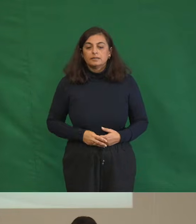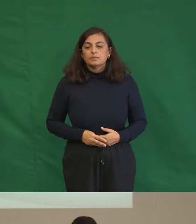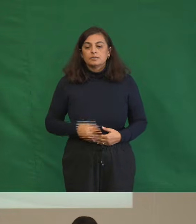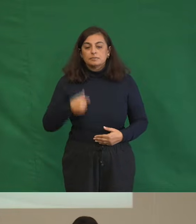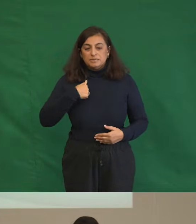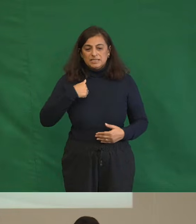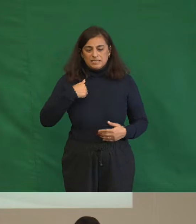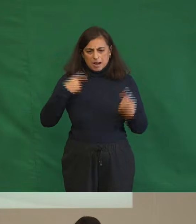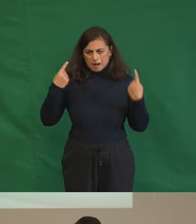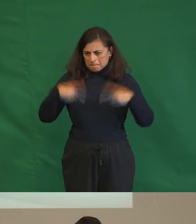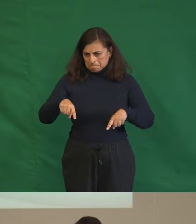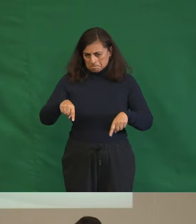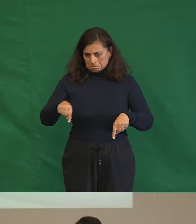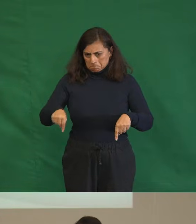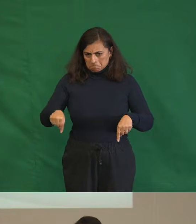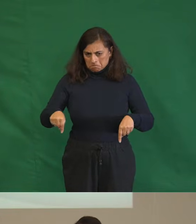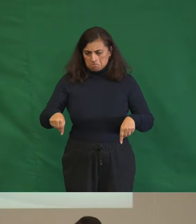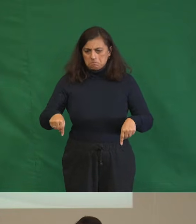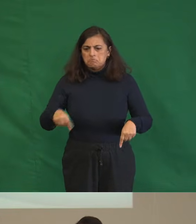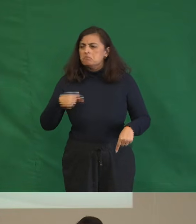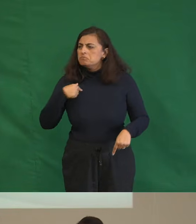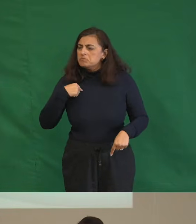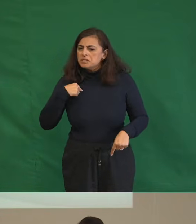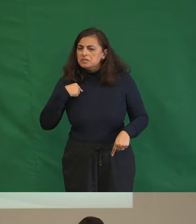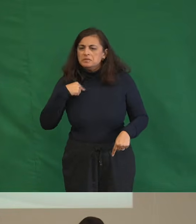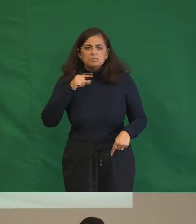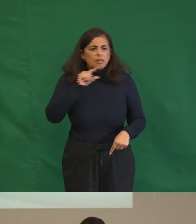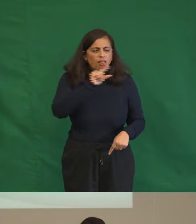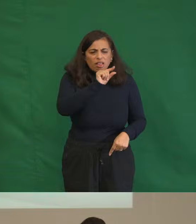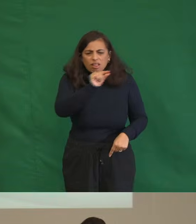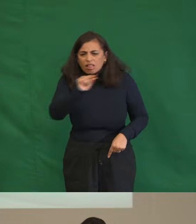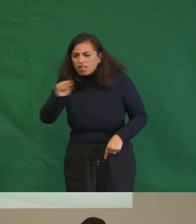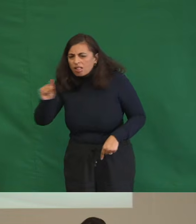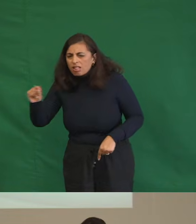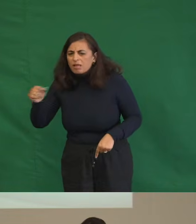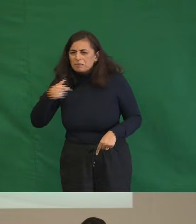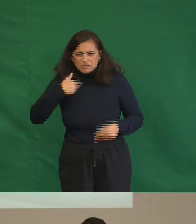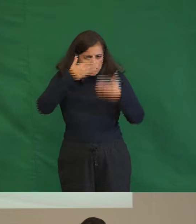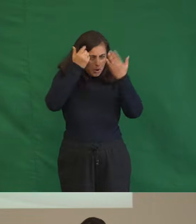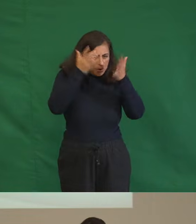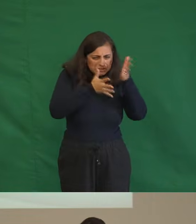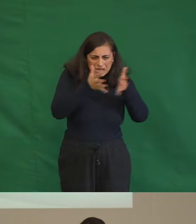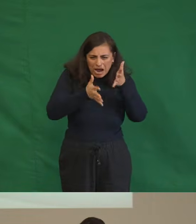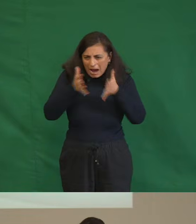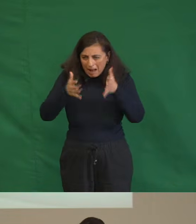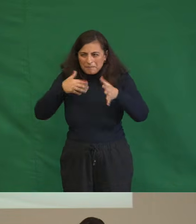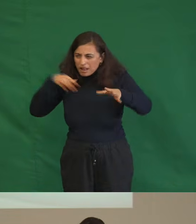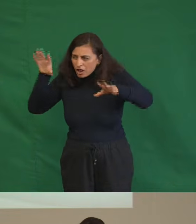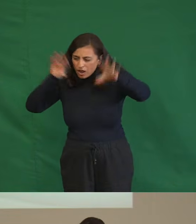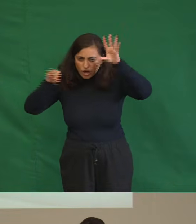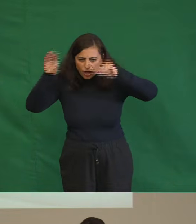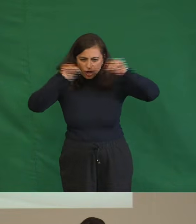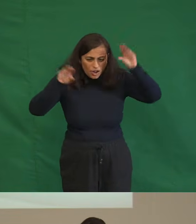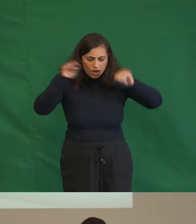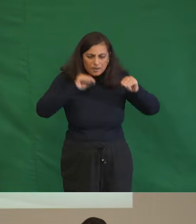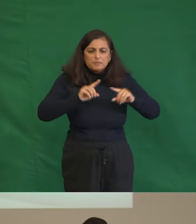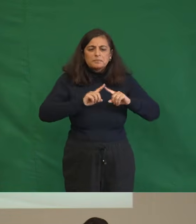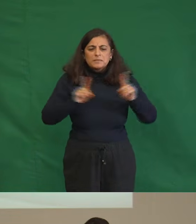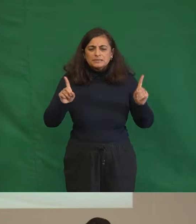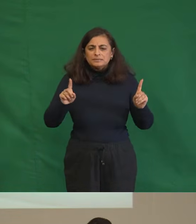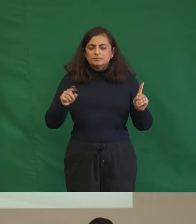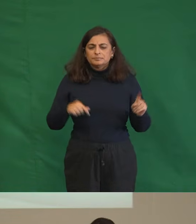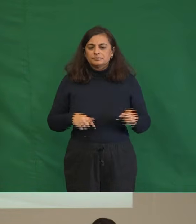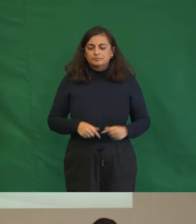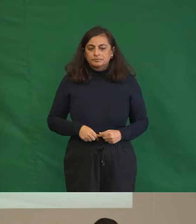curiosity, because I'm only a beginner in learning sign language, but also I'm from corporate, and what we do is financial